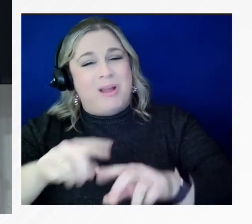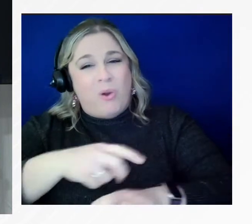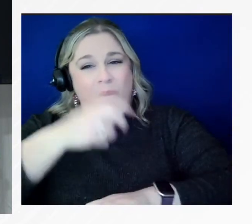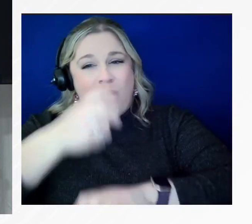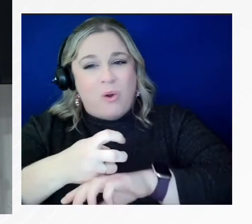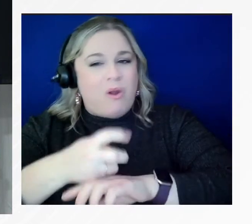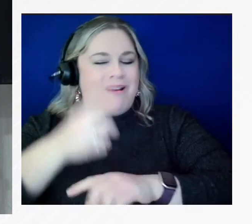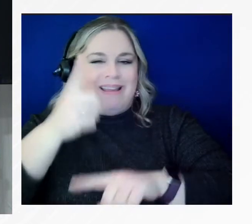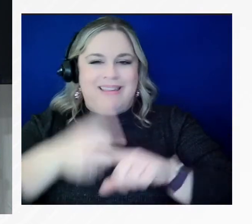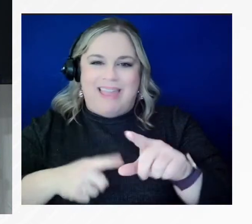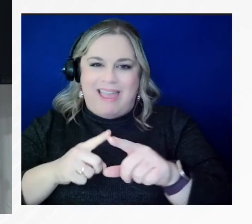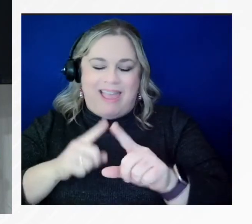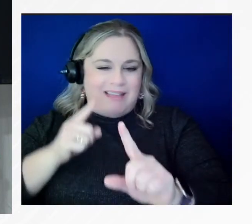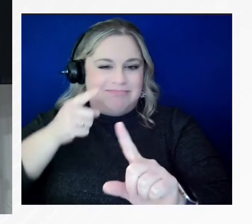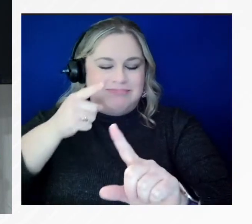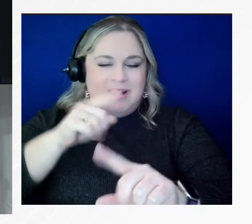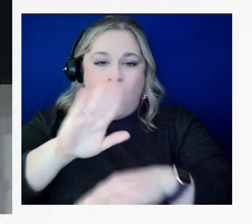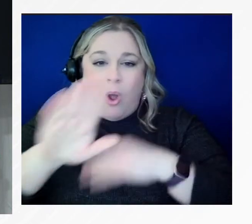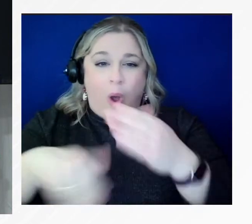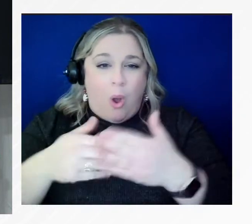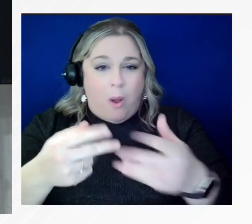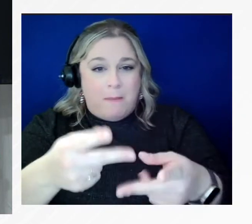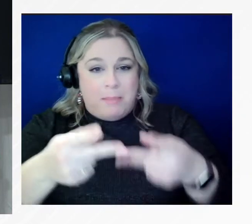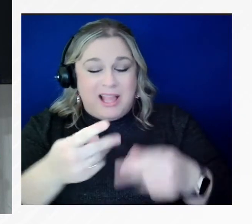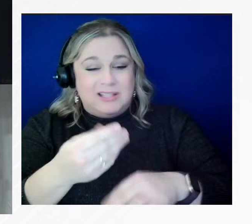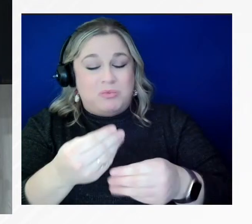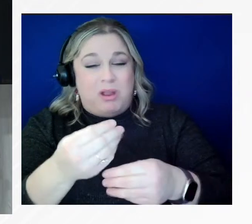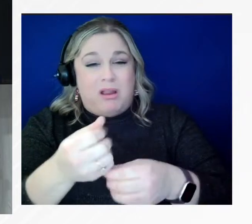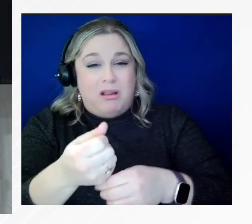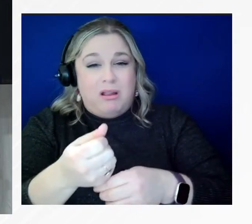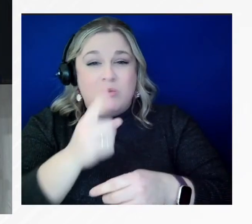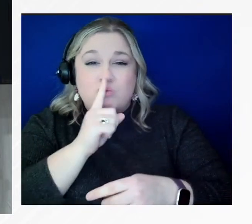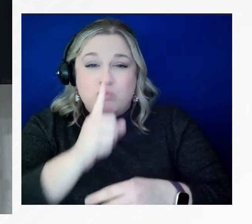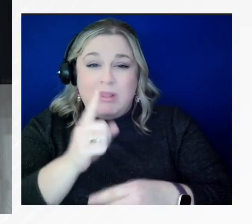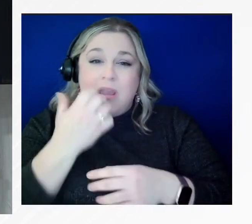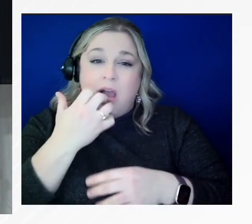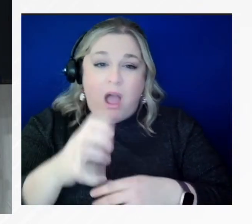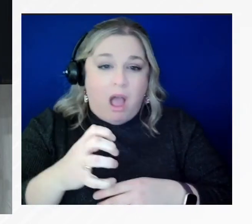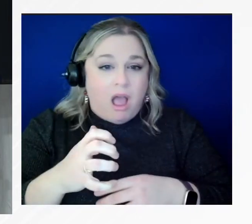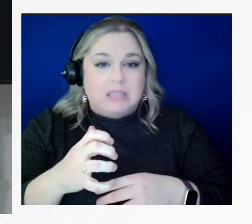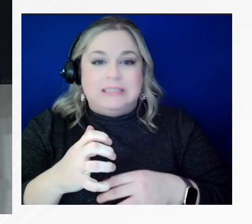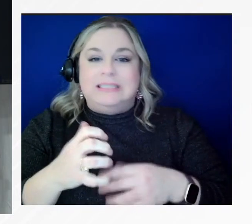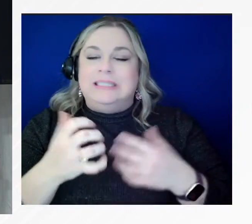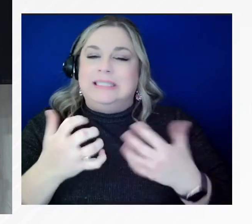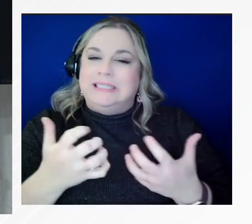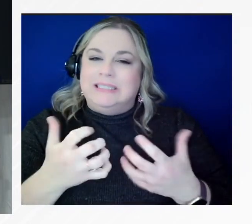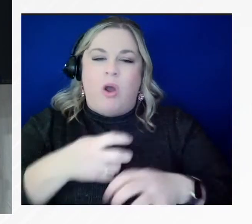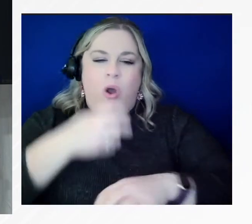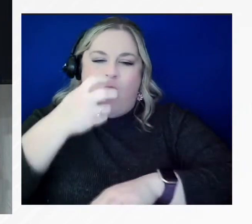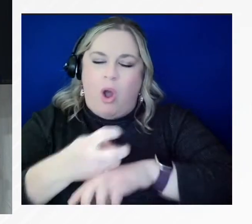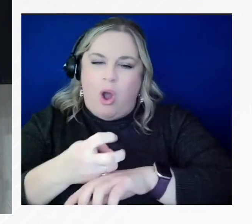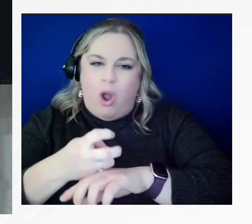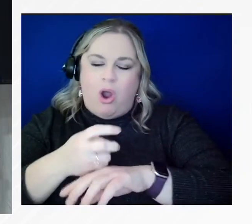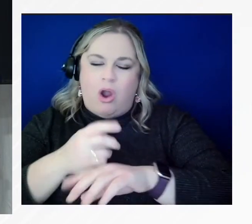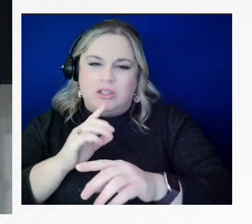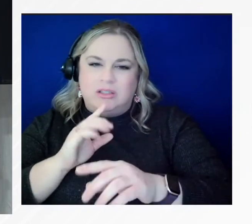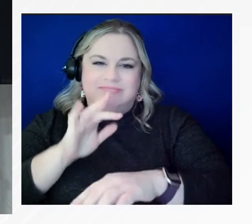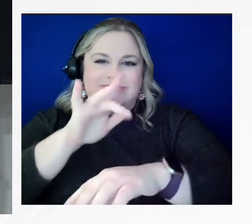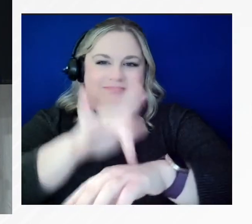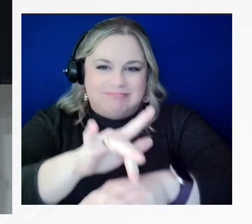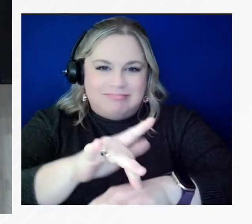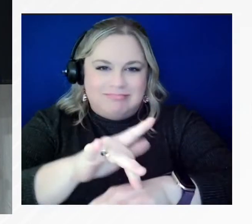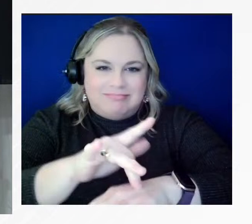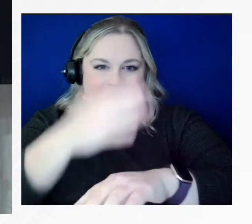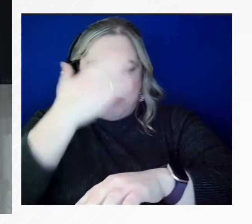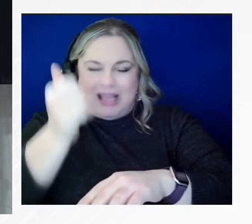get those extinguished with troops on the ground, aerial resources, or to let them burn out on their own. We're going to remain vigilant and